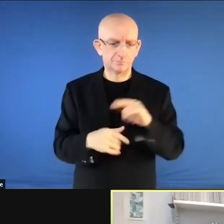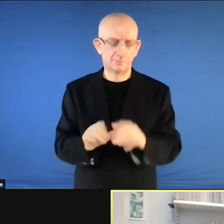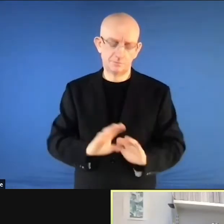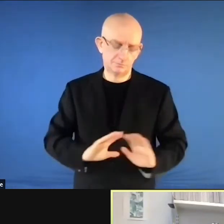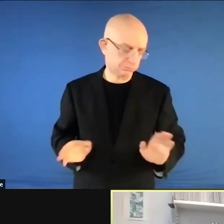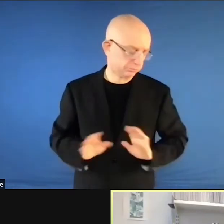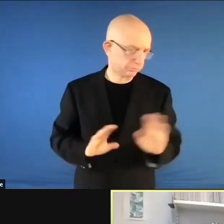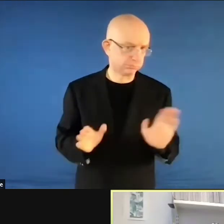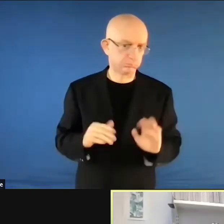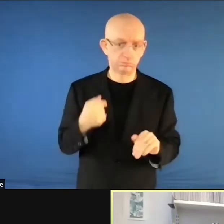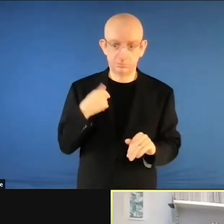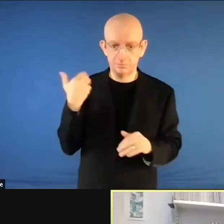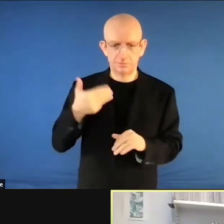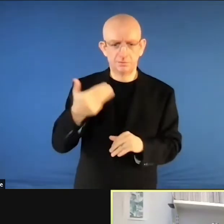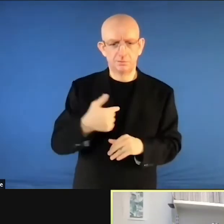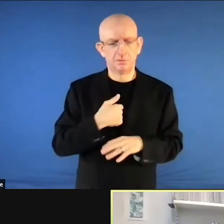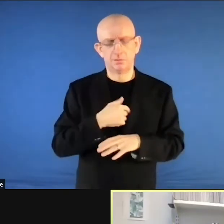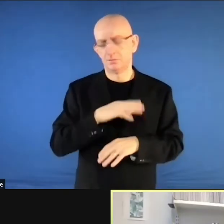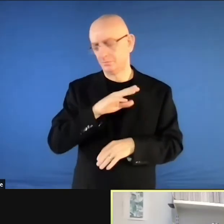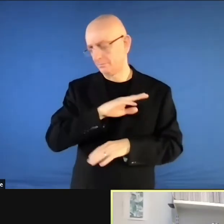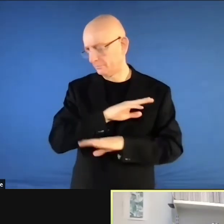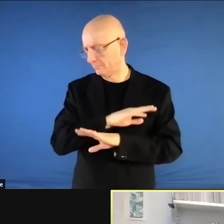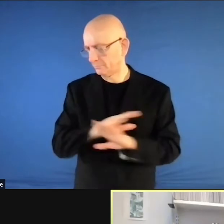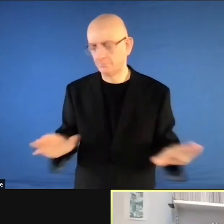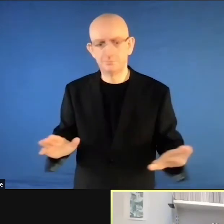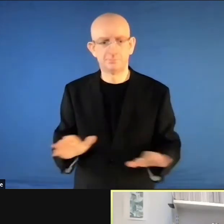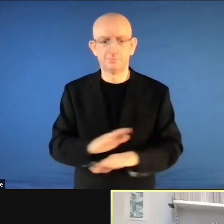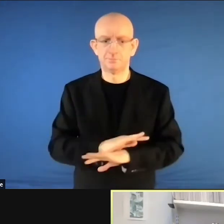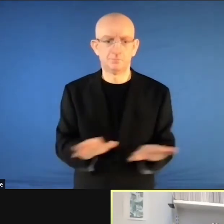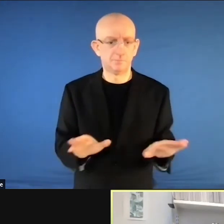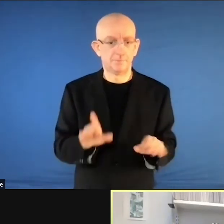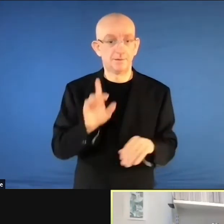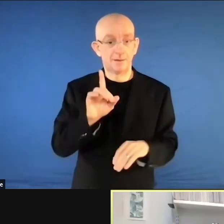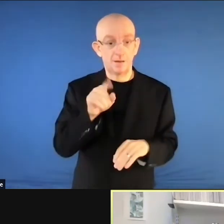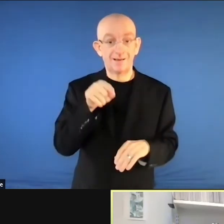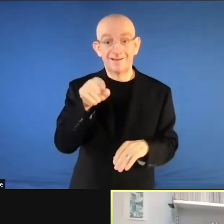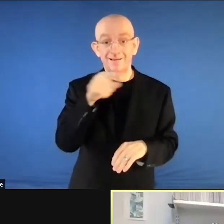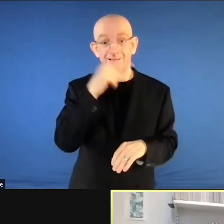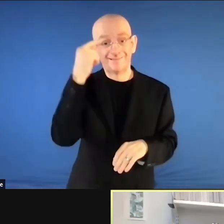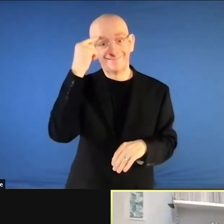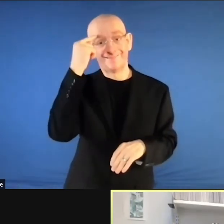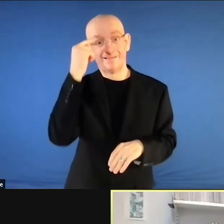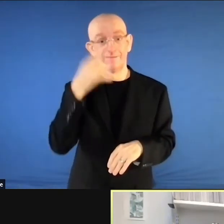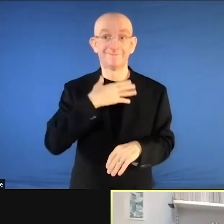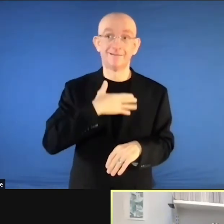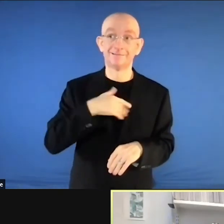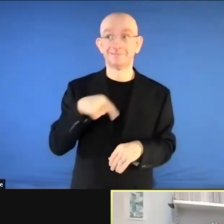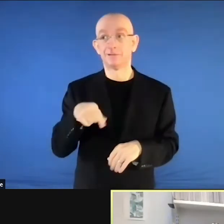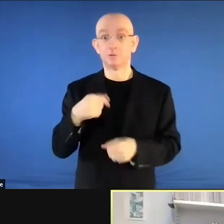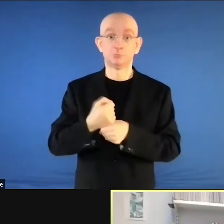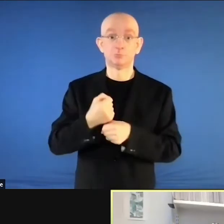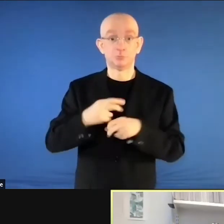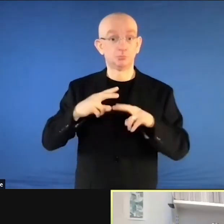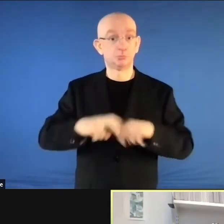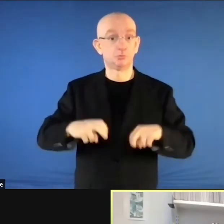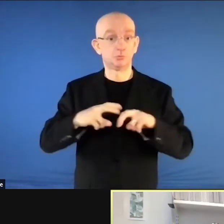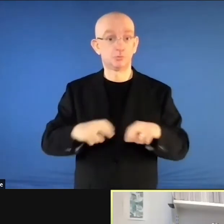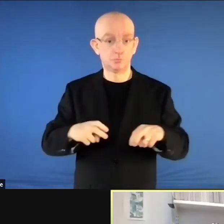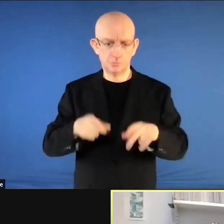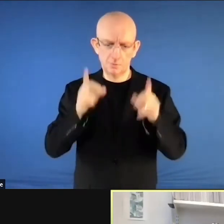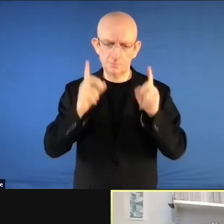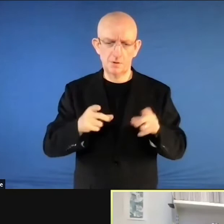Before anybody engages in that research, they've done other research in the field. Later, they can go and meet